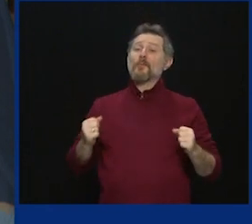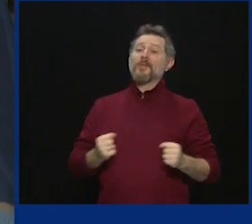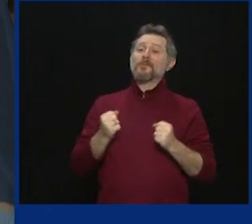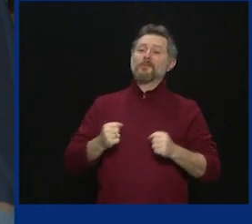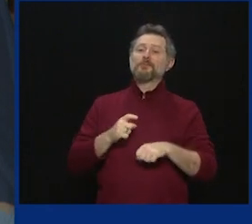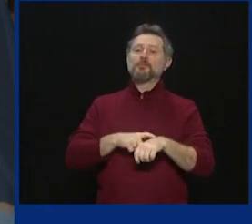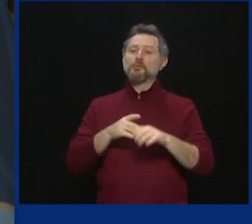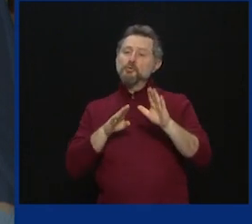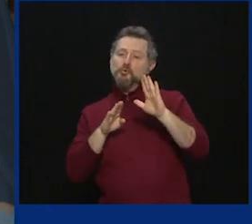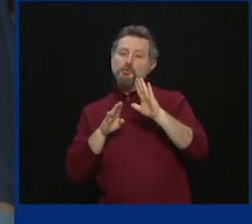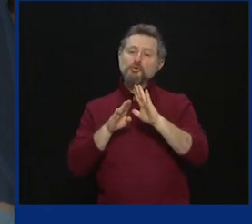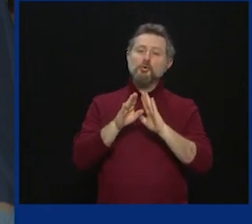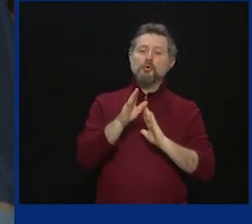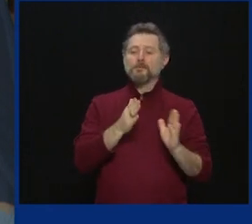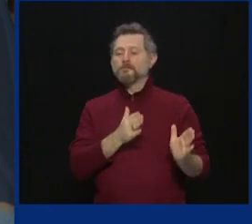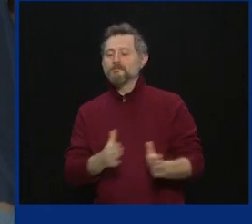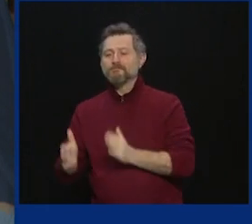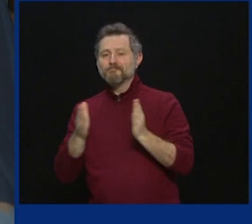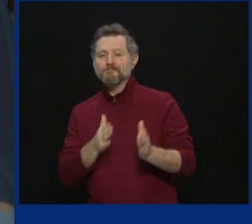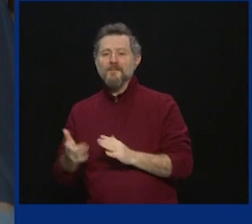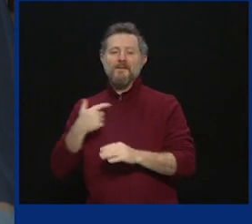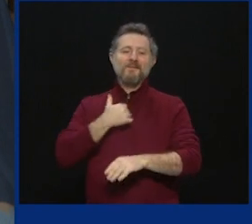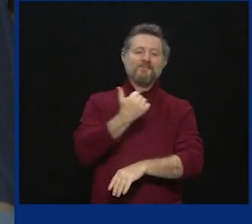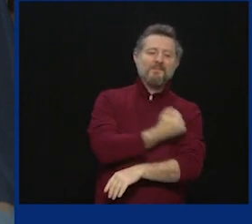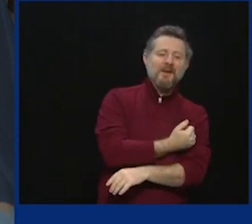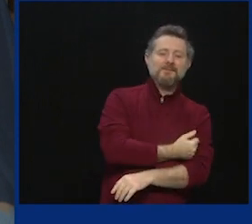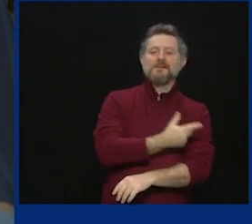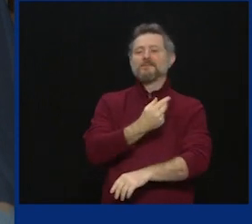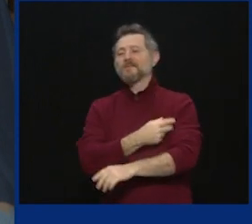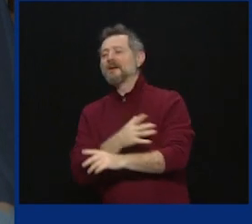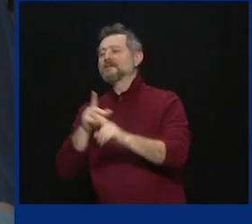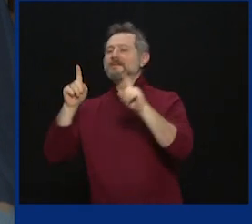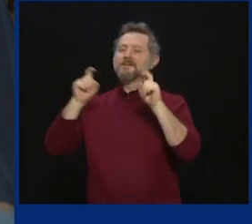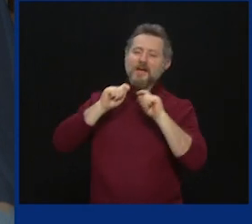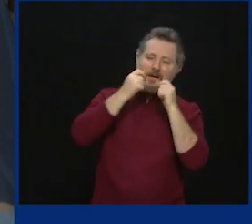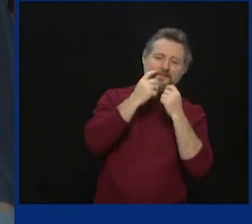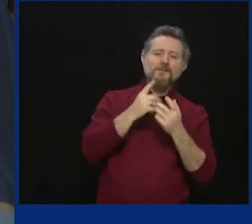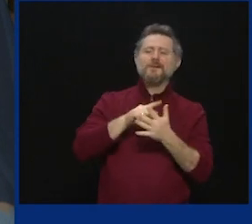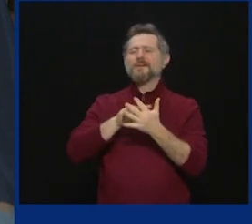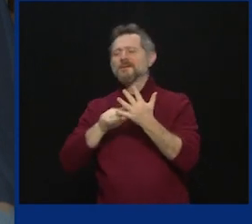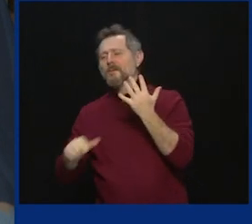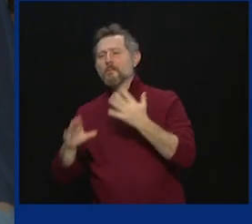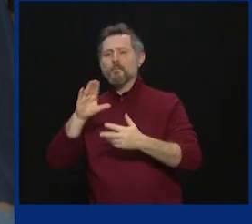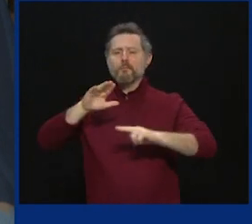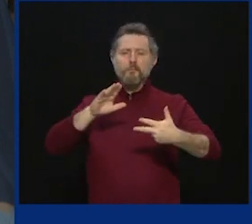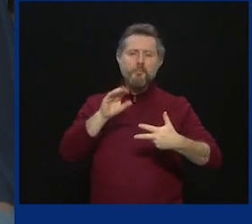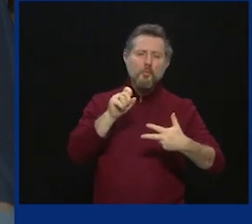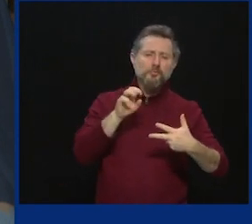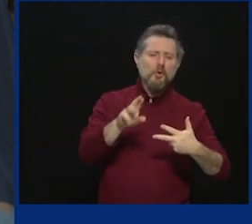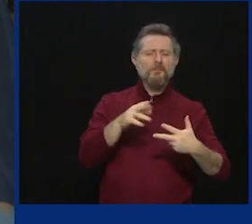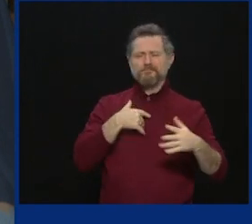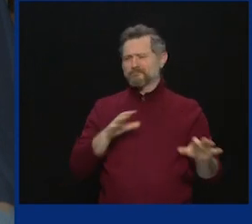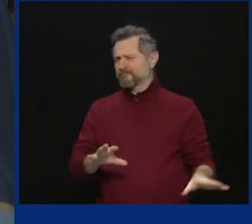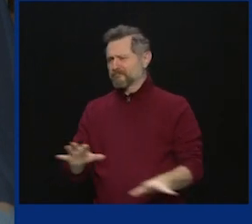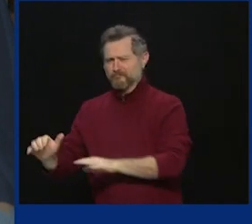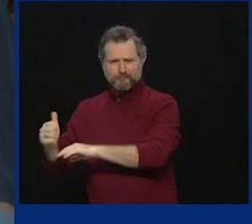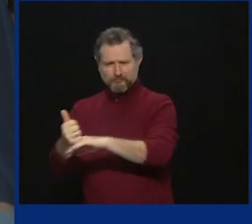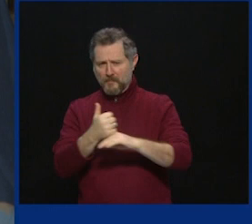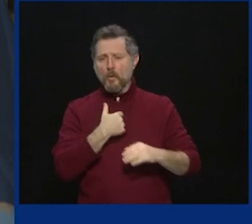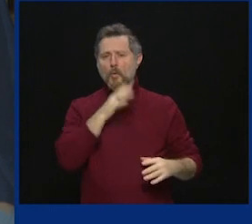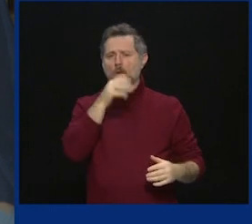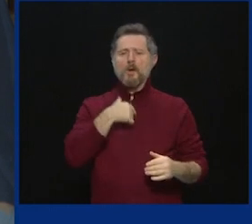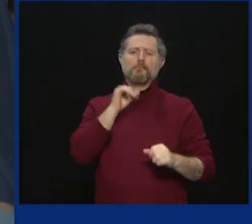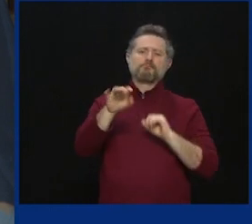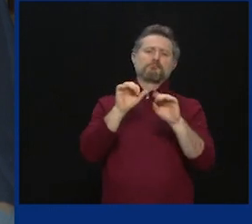making vaccines and boosters and testing widely available, continues in full throttle here. So let's take a minute and go through some of the latest